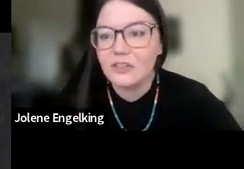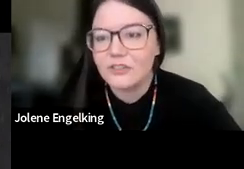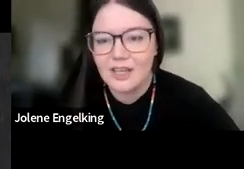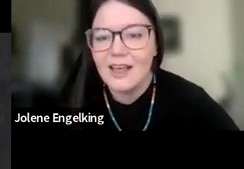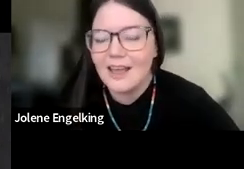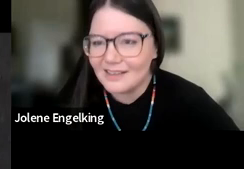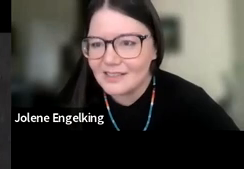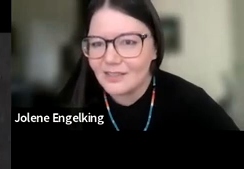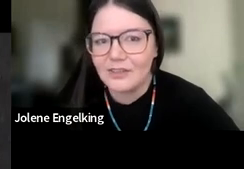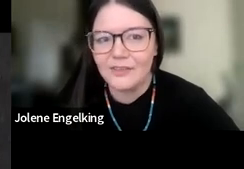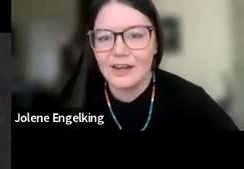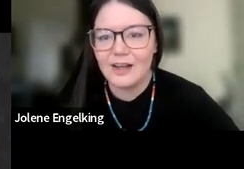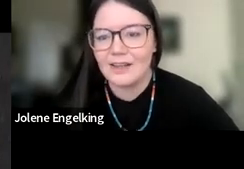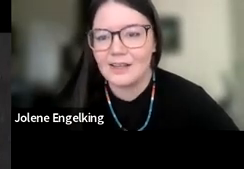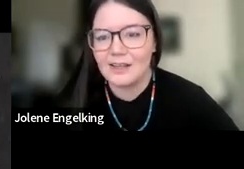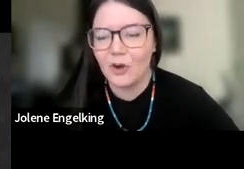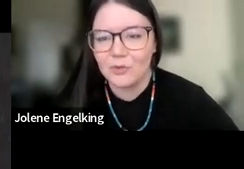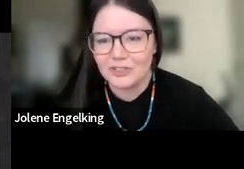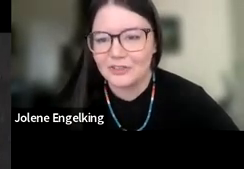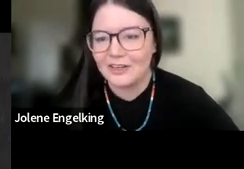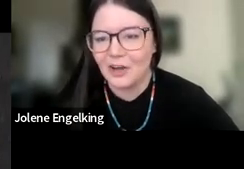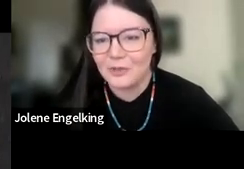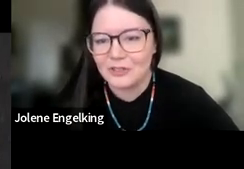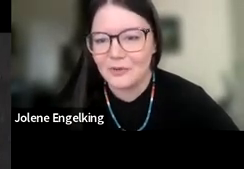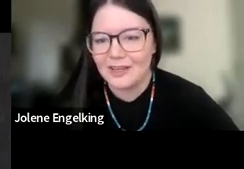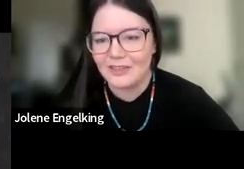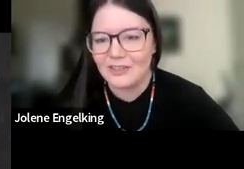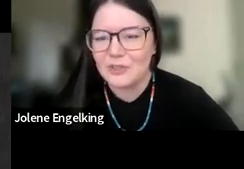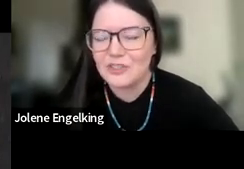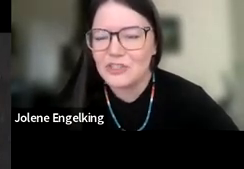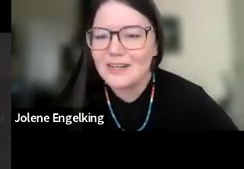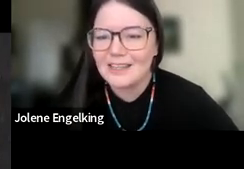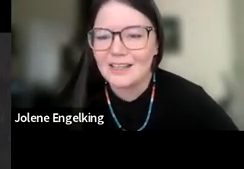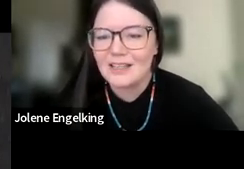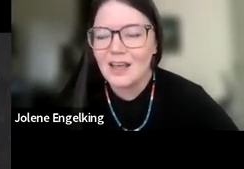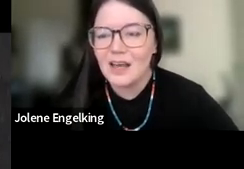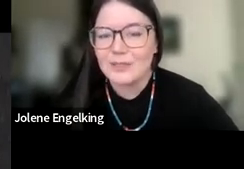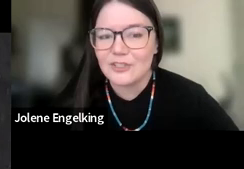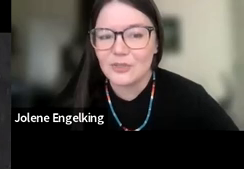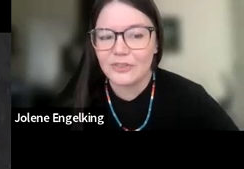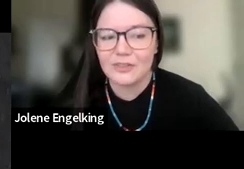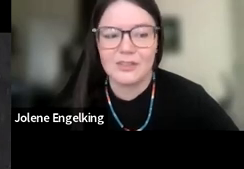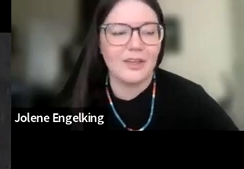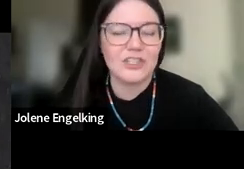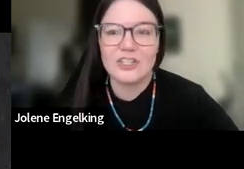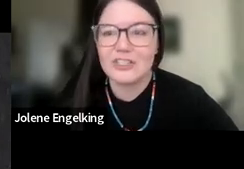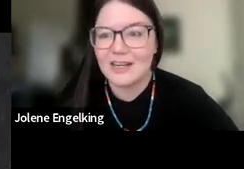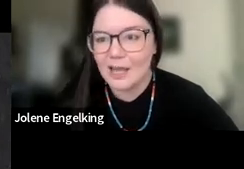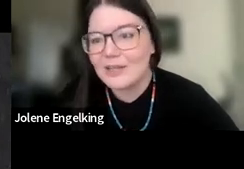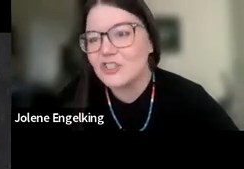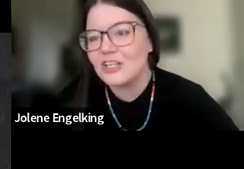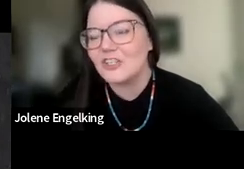18 years, and I still feel that I am always learning and always growing. And there's always so many things, especially with the